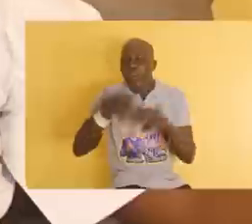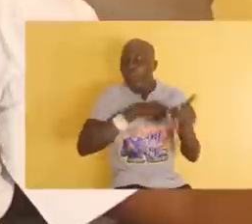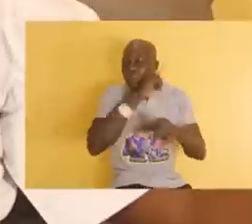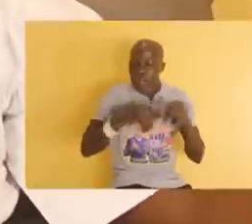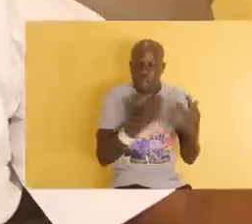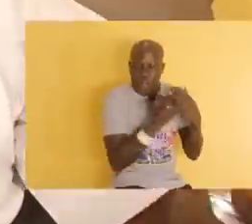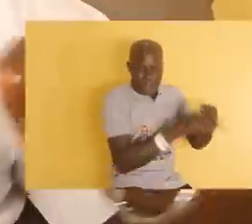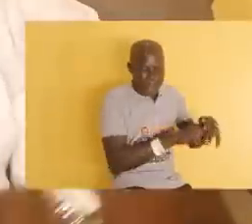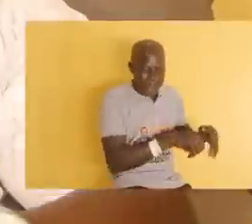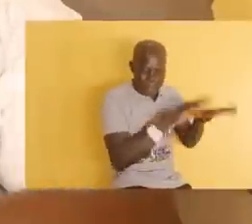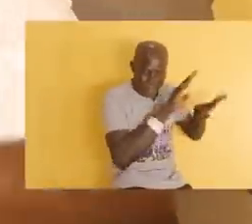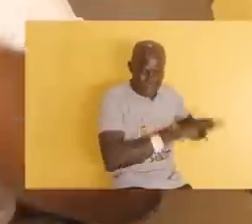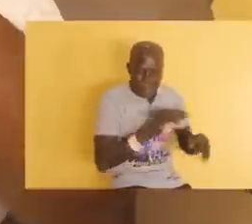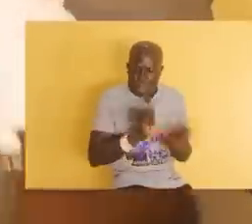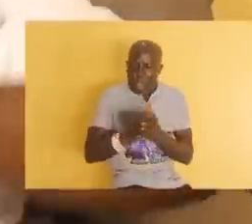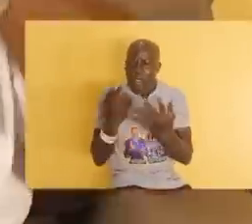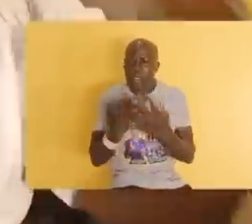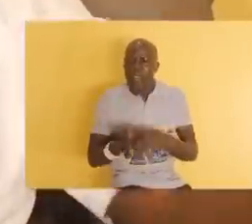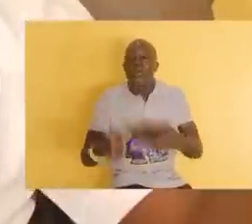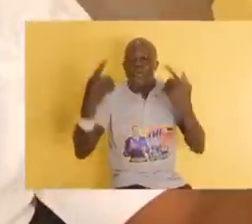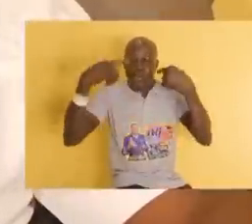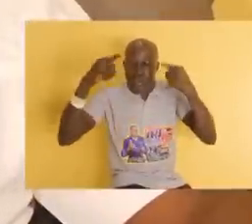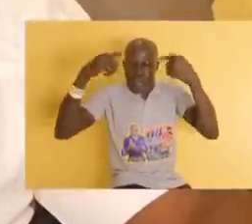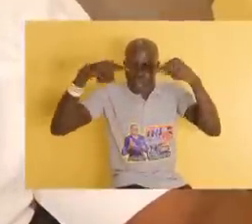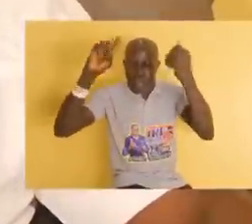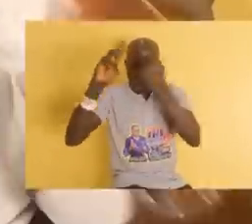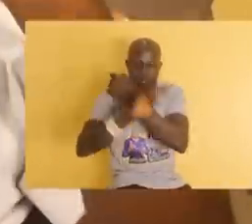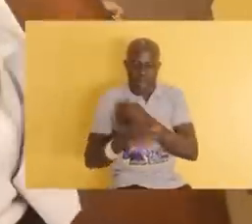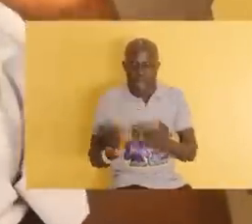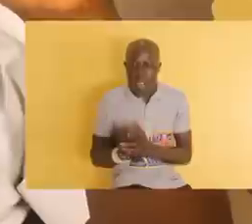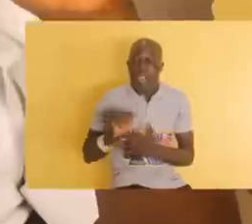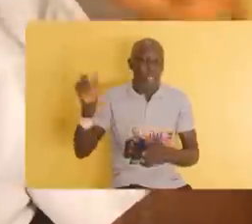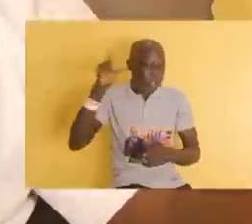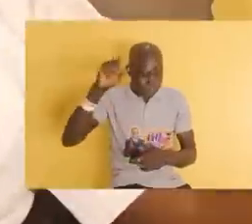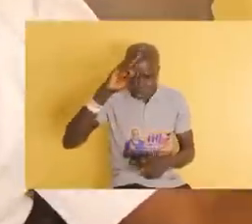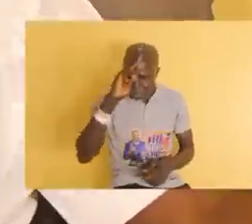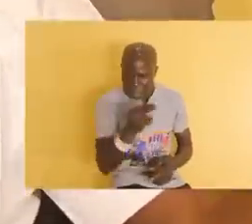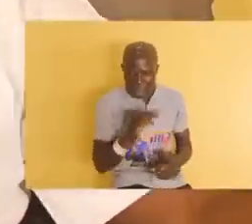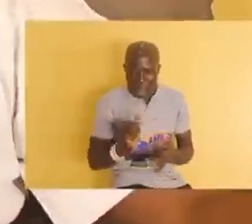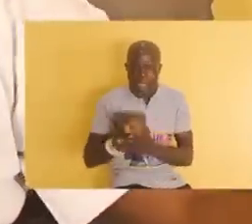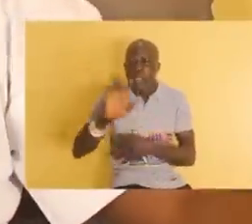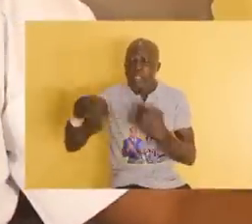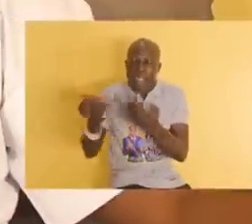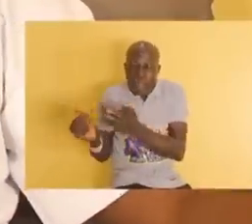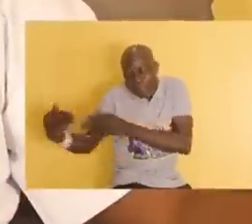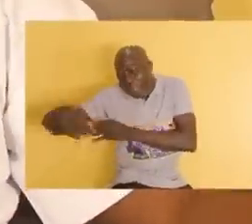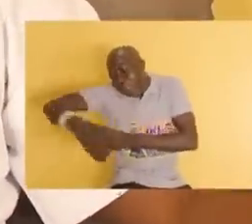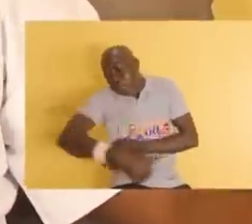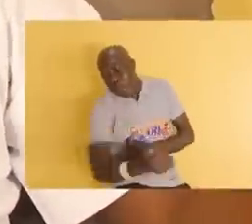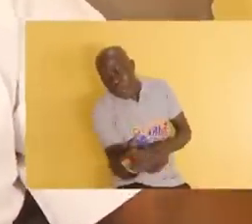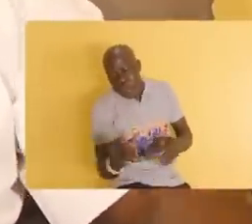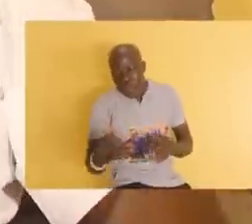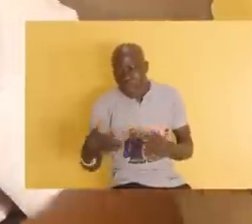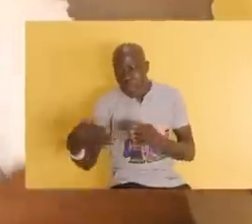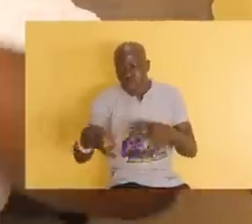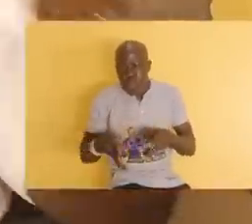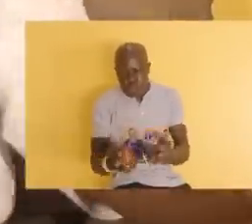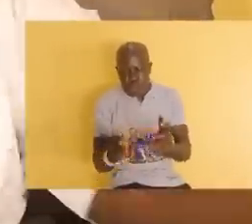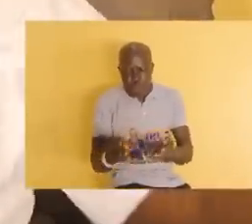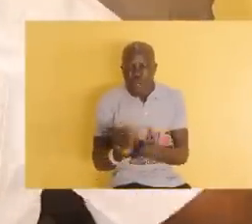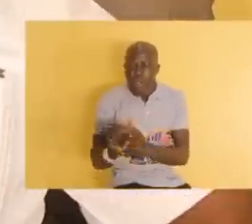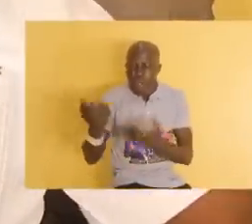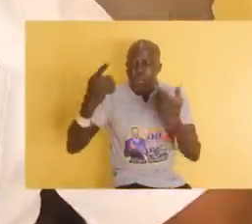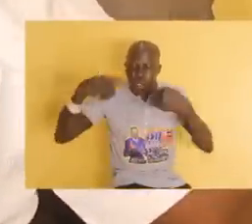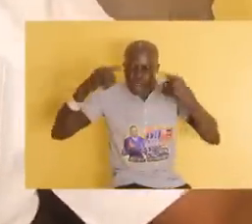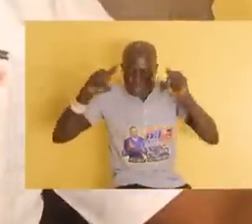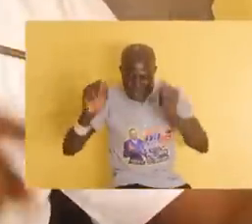the lessons are, always succeed. This is what they can take a one way. One that's